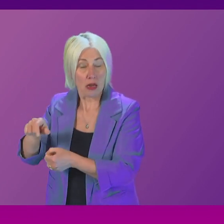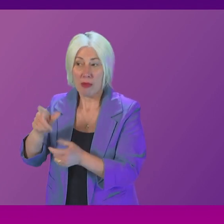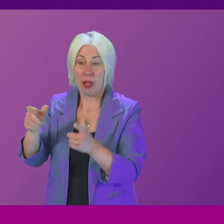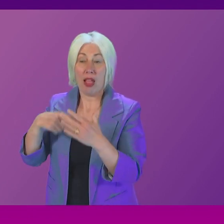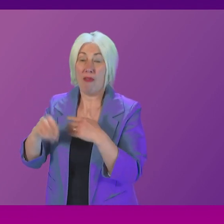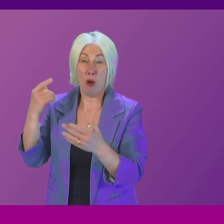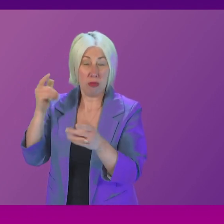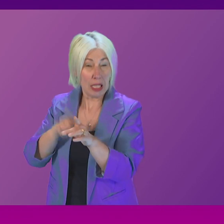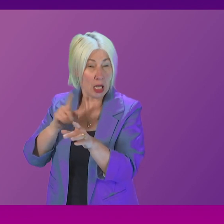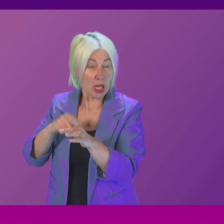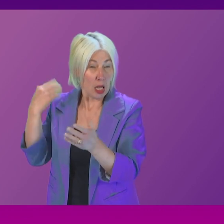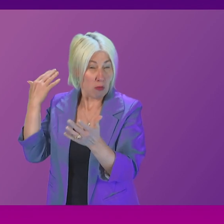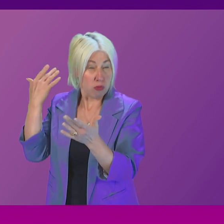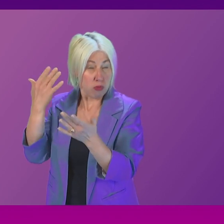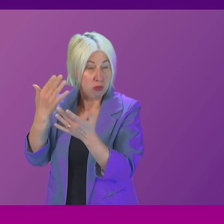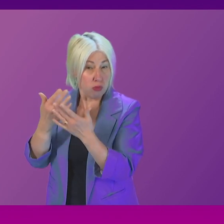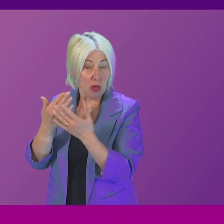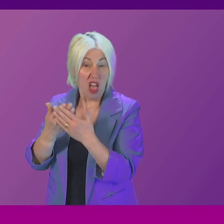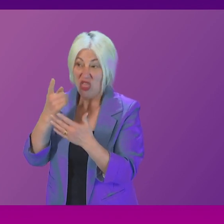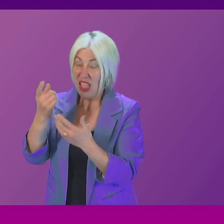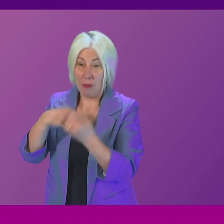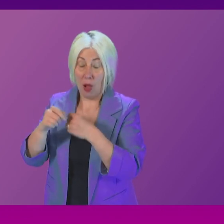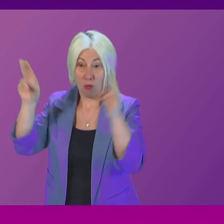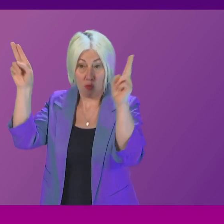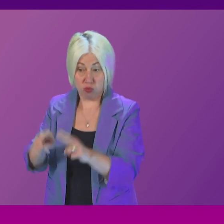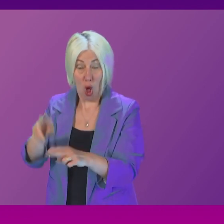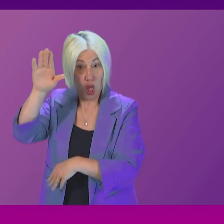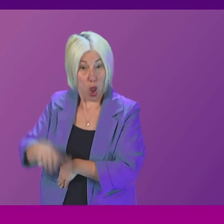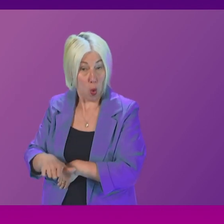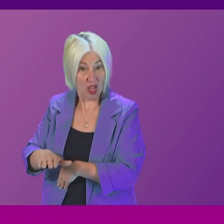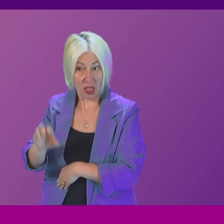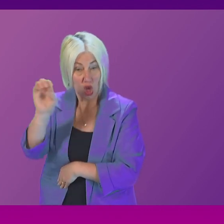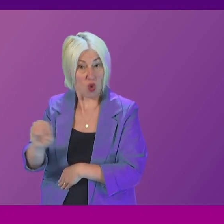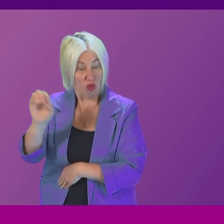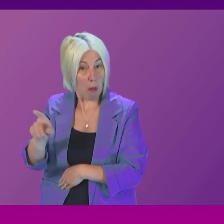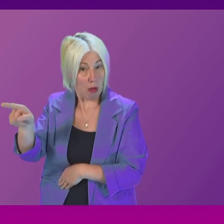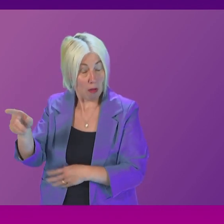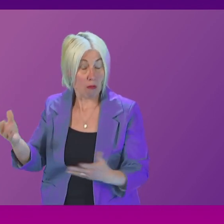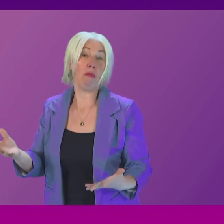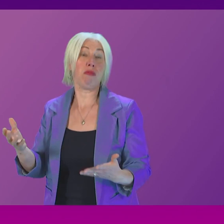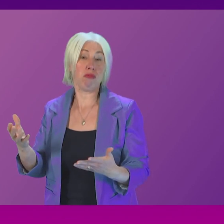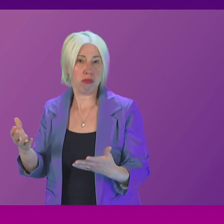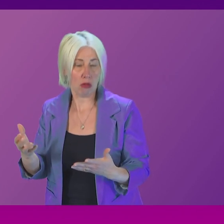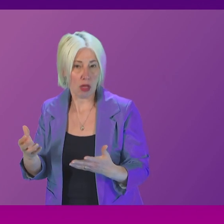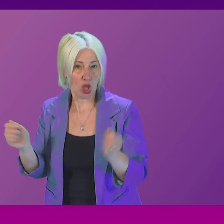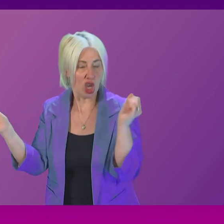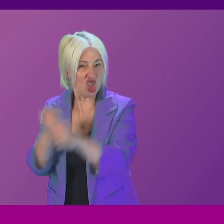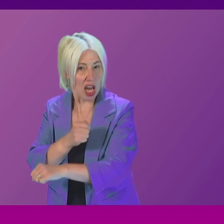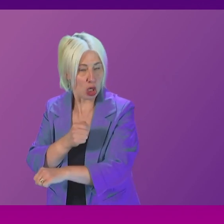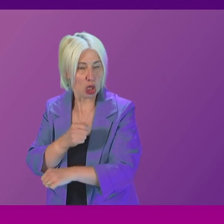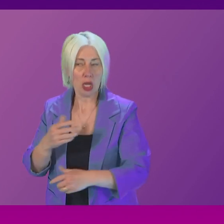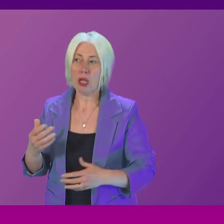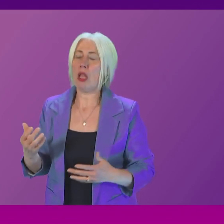number of decades ended up with, if not the lowest in Western Europe, in Europe, one of the lowest in